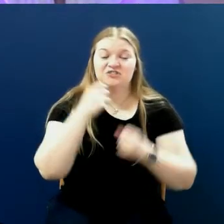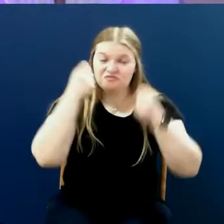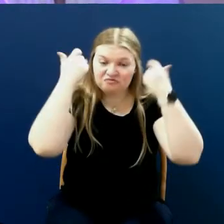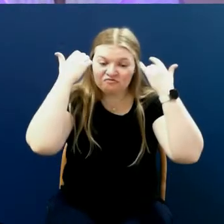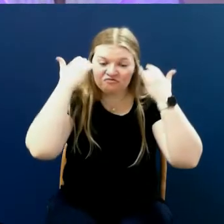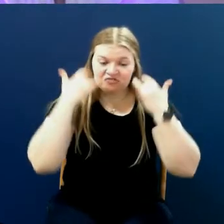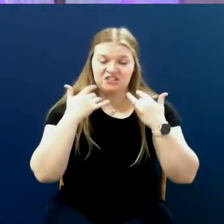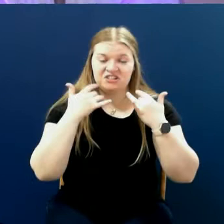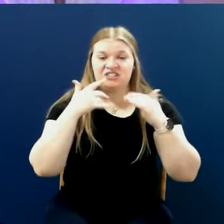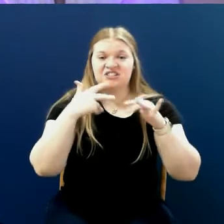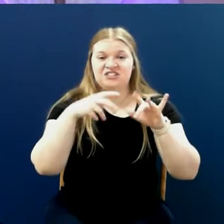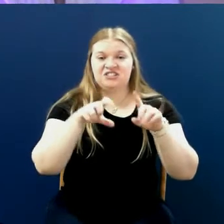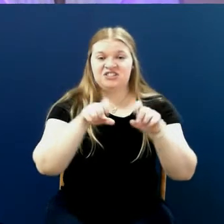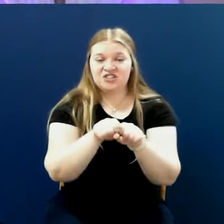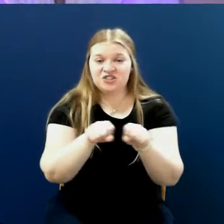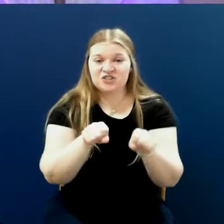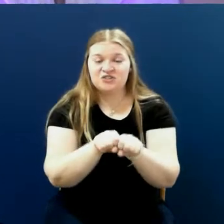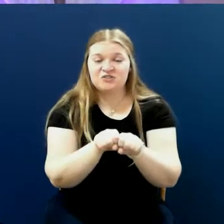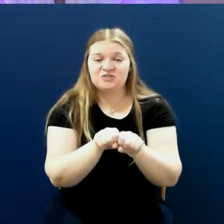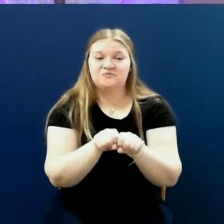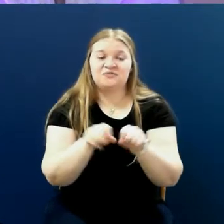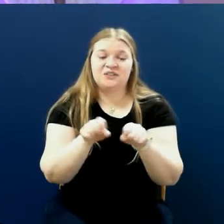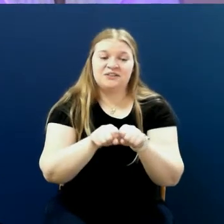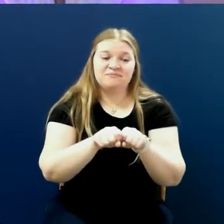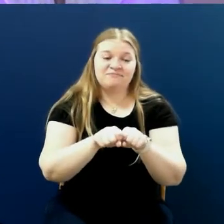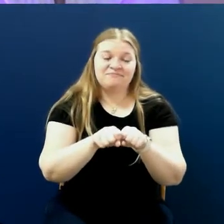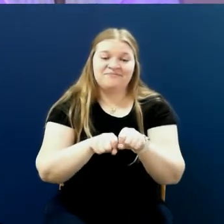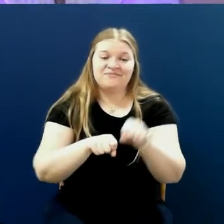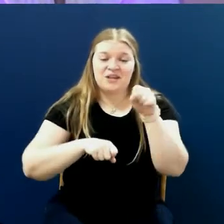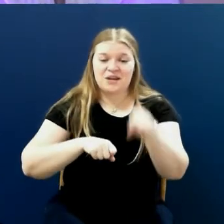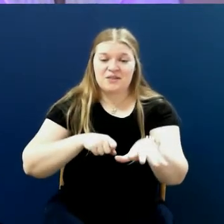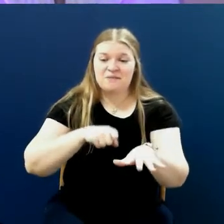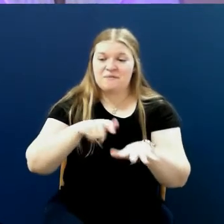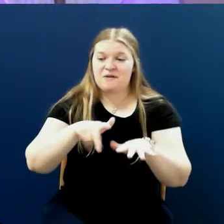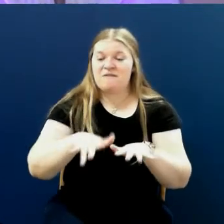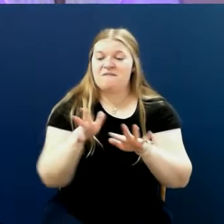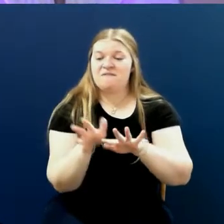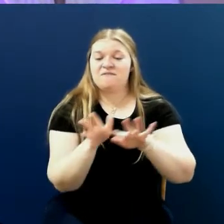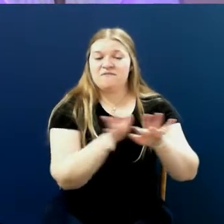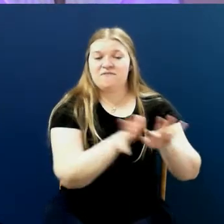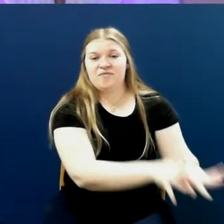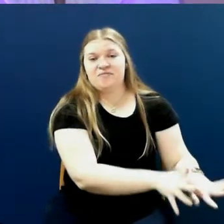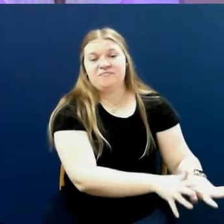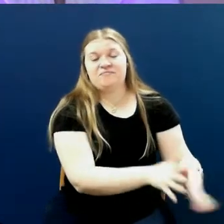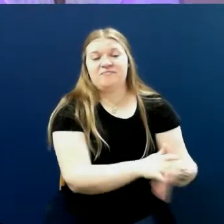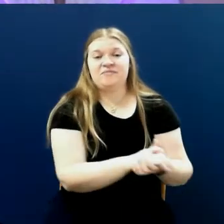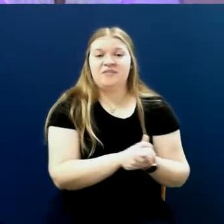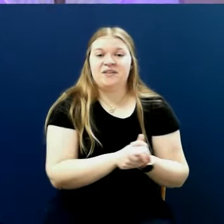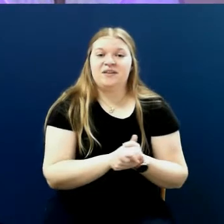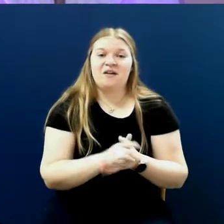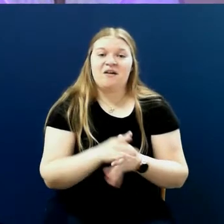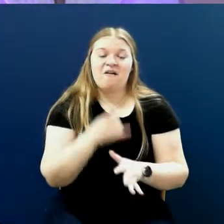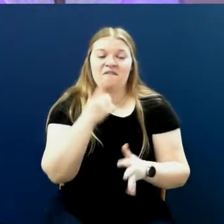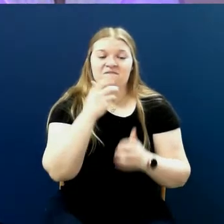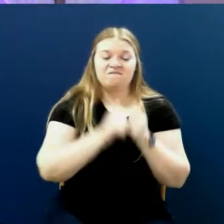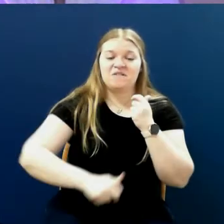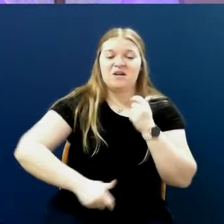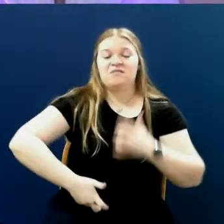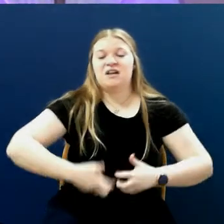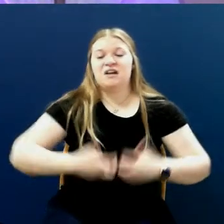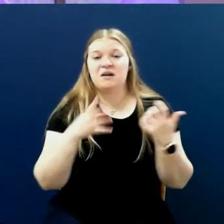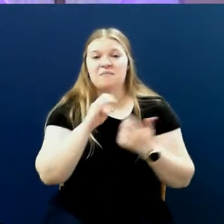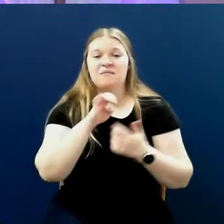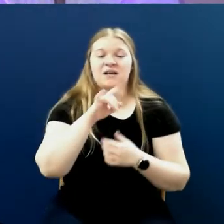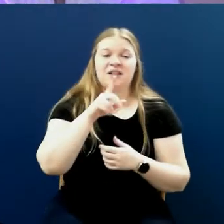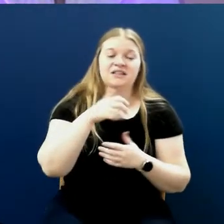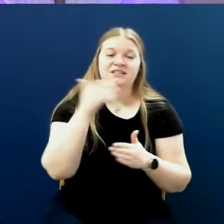disgusting shoes, you take them off. So take off or put off wrath, anger, malice, and